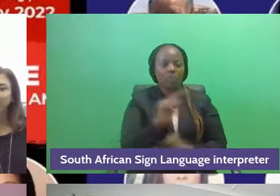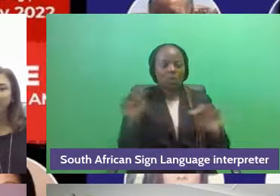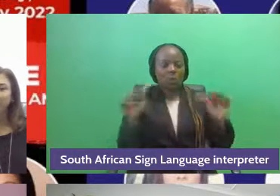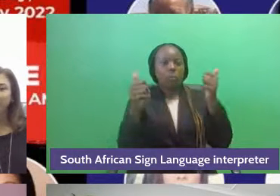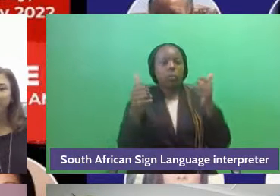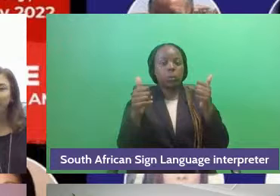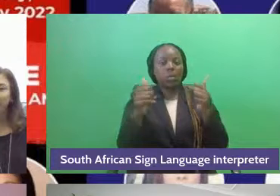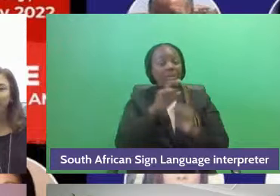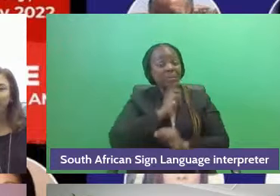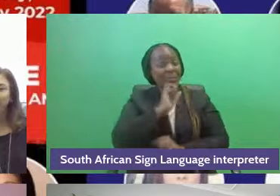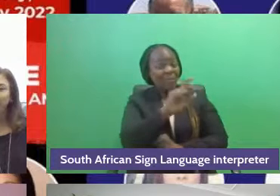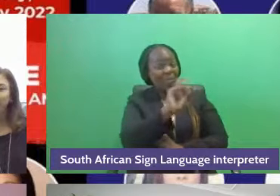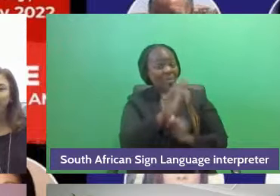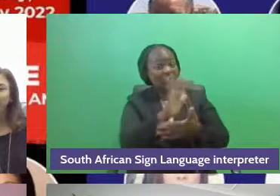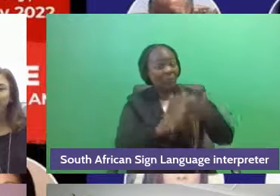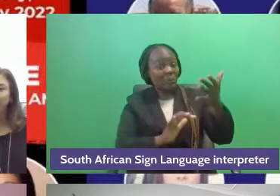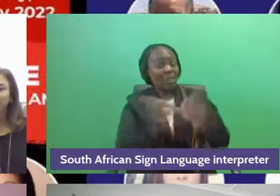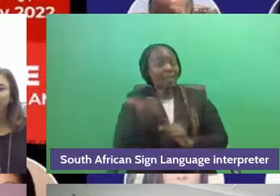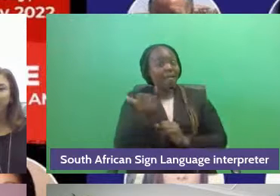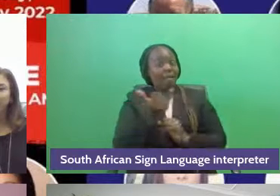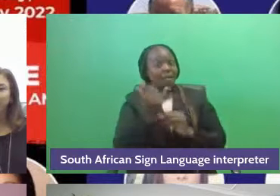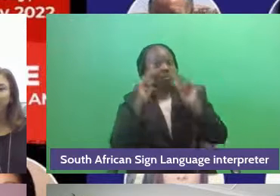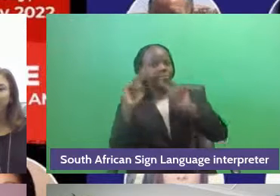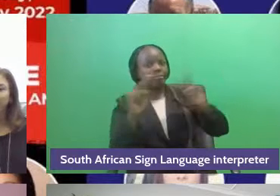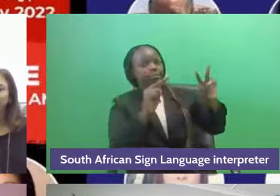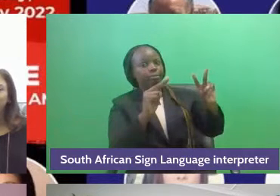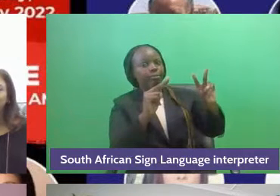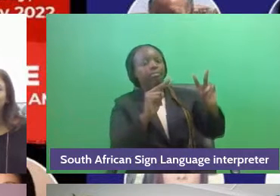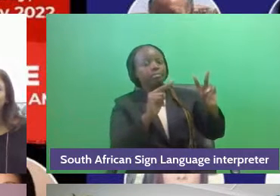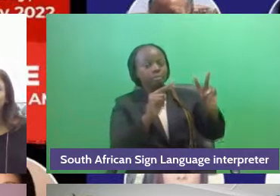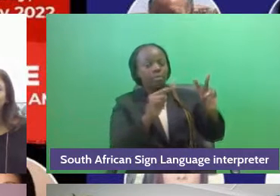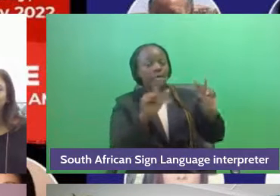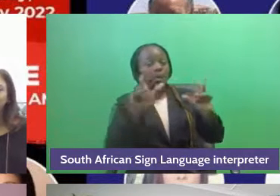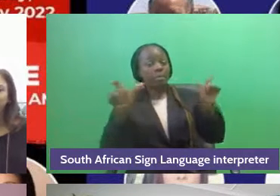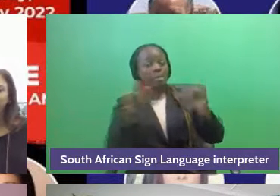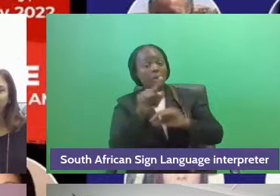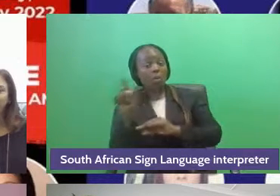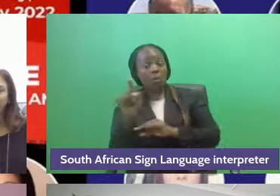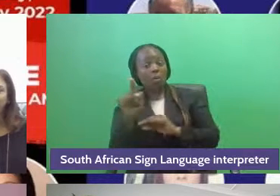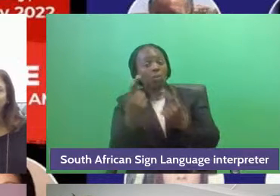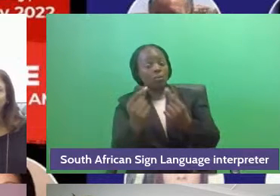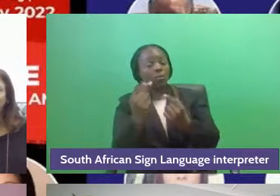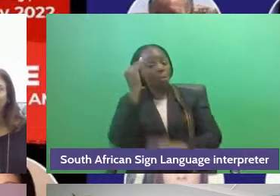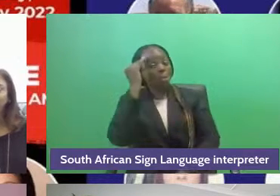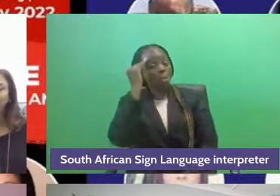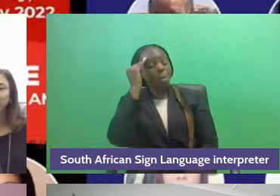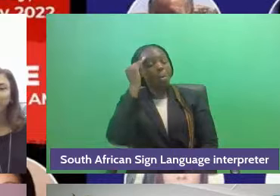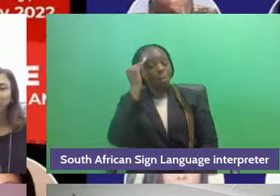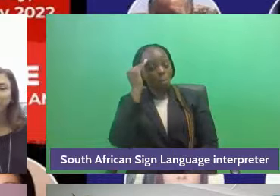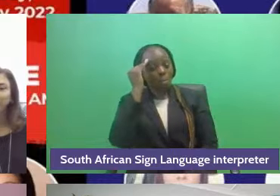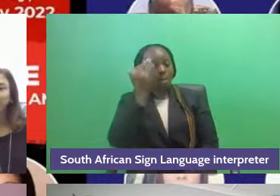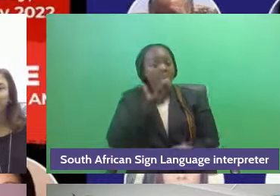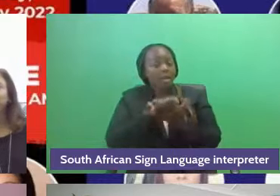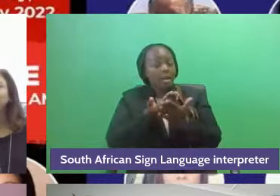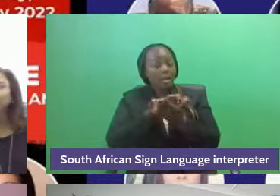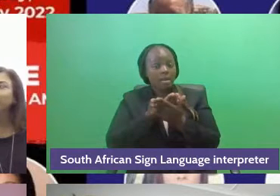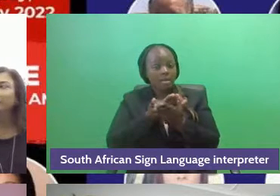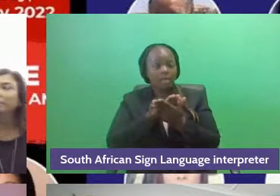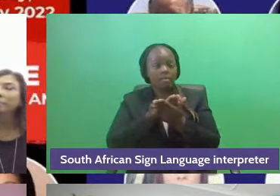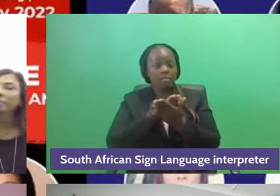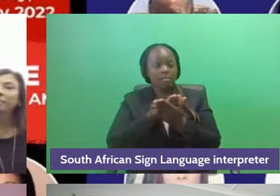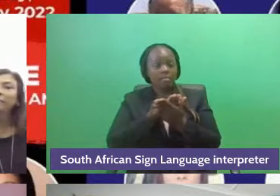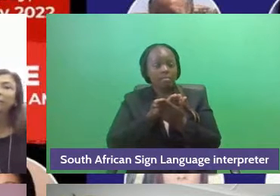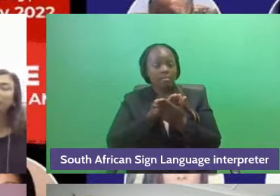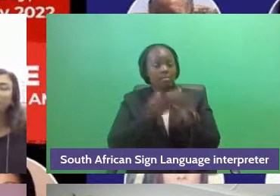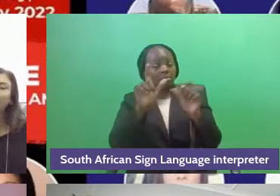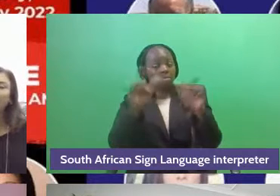use as a model, so that people can also know the barrier can also know